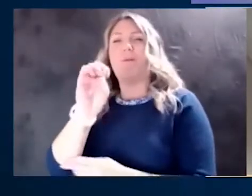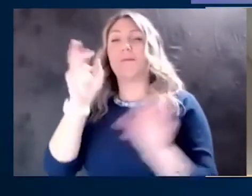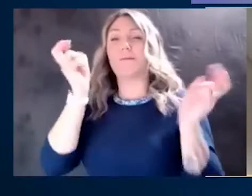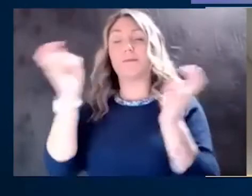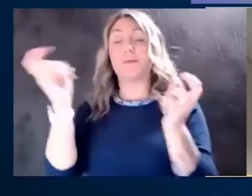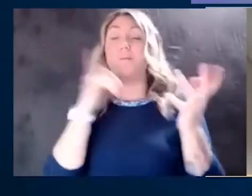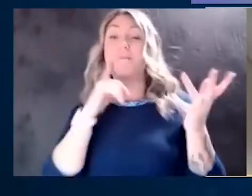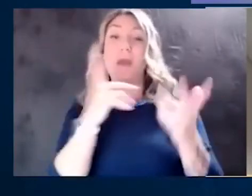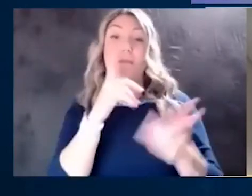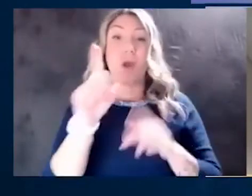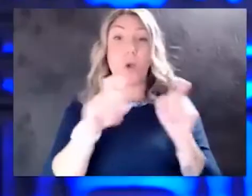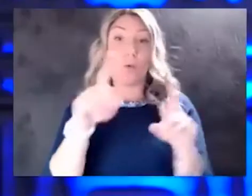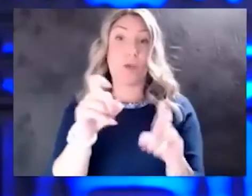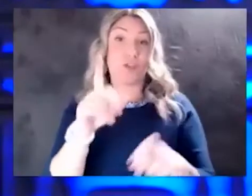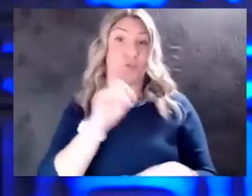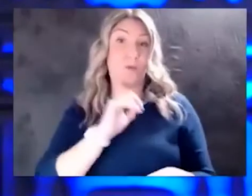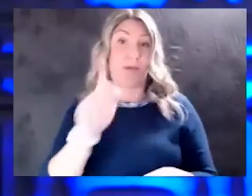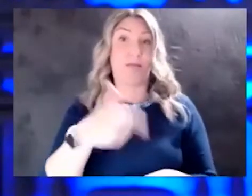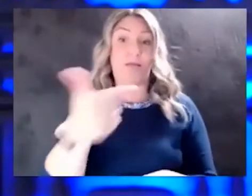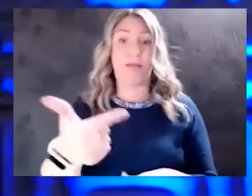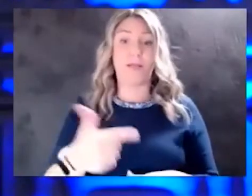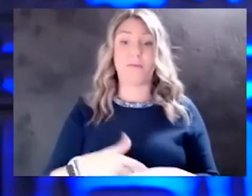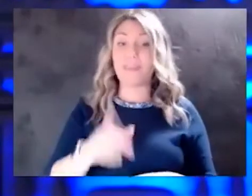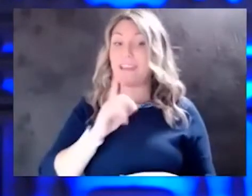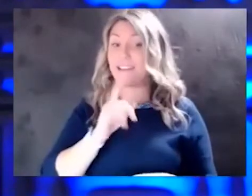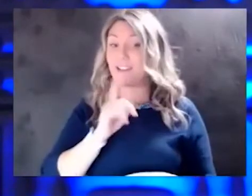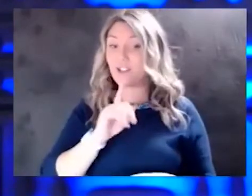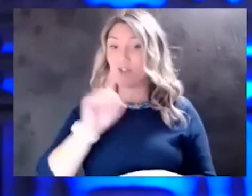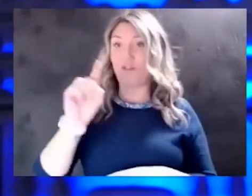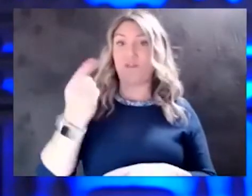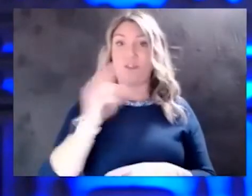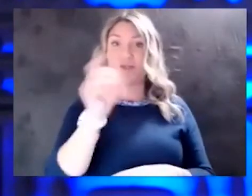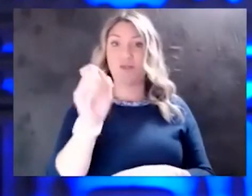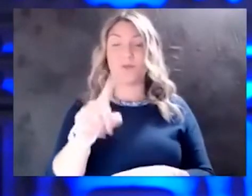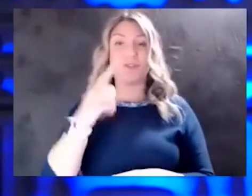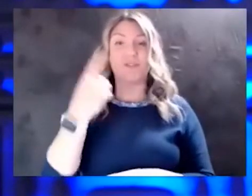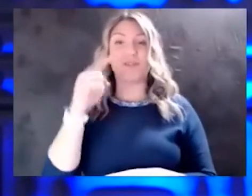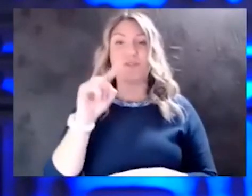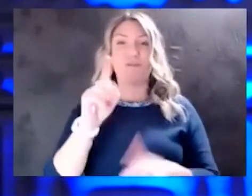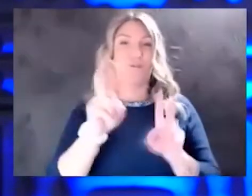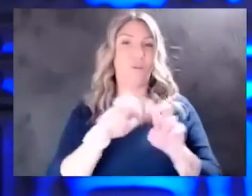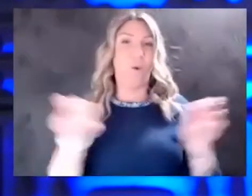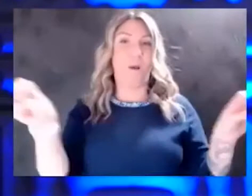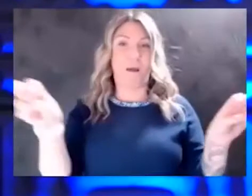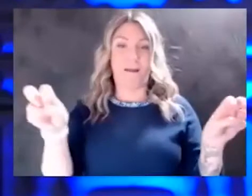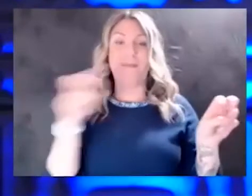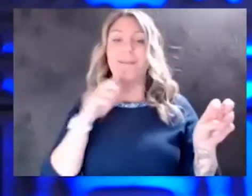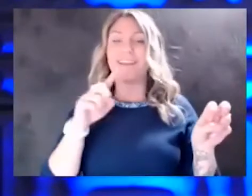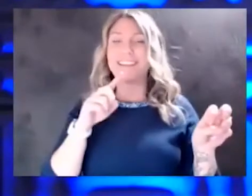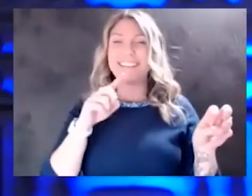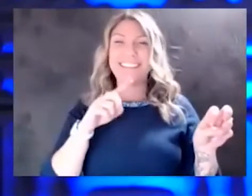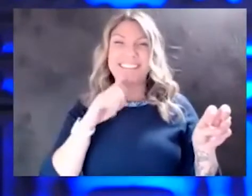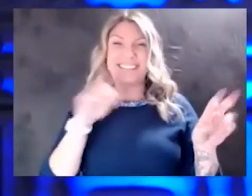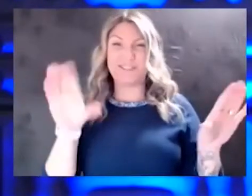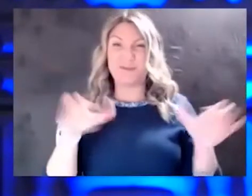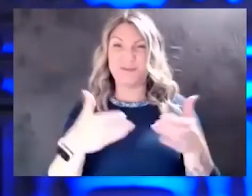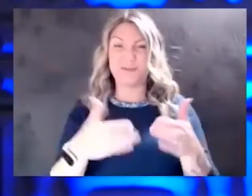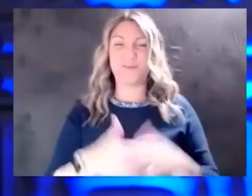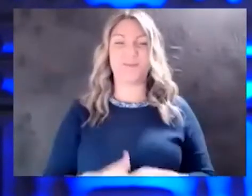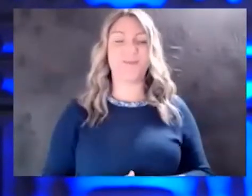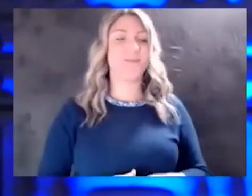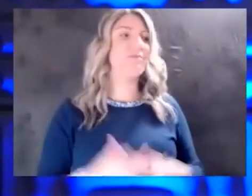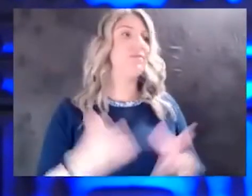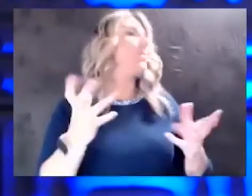here. Okay, here we go. Actually, the first question is for the group and the panel, and they specifically want to hear from